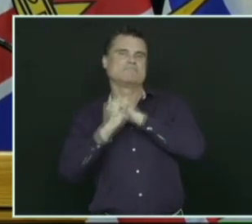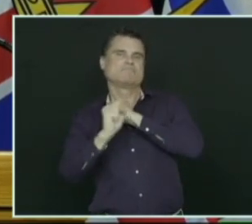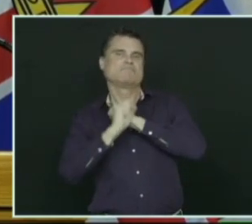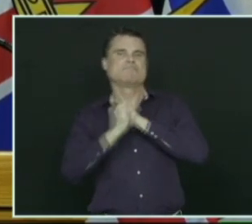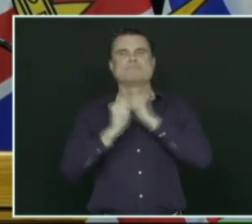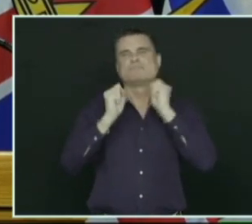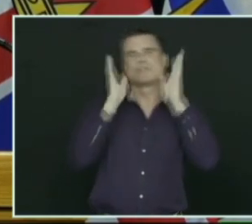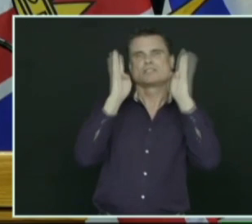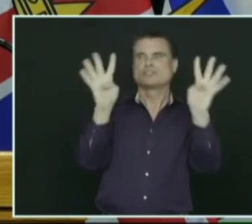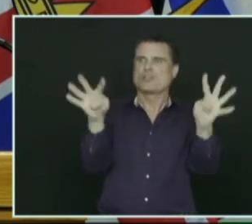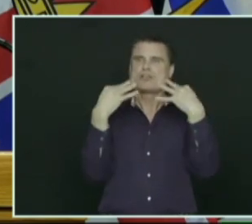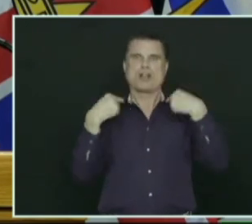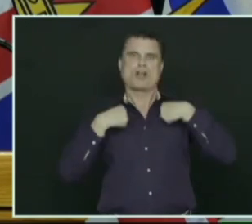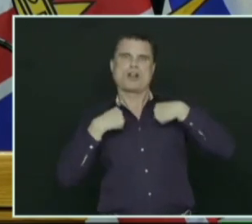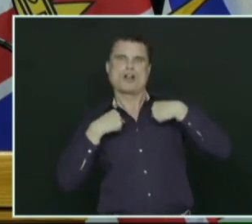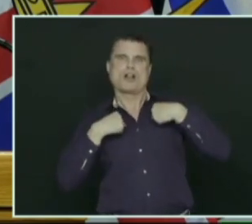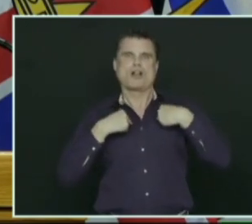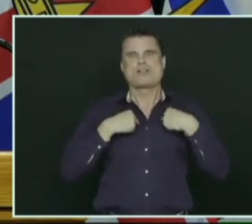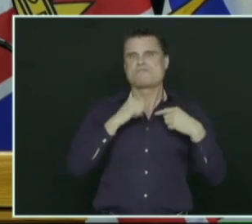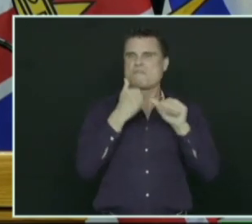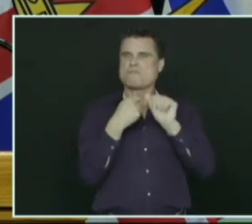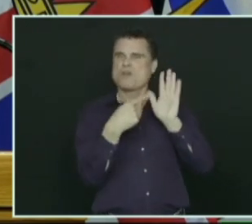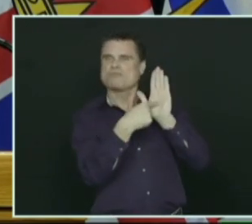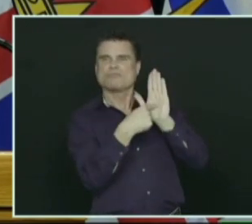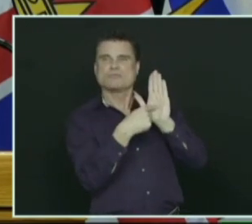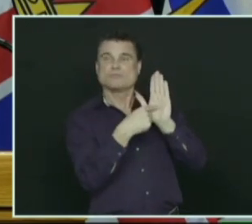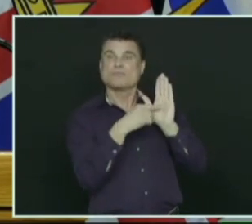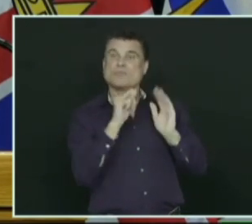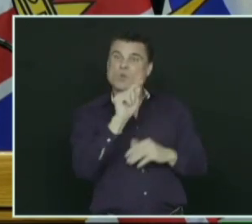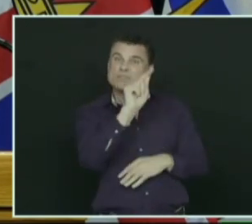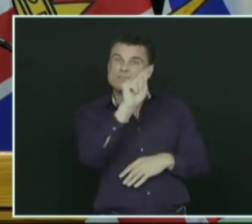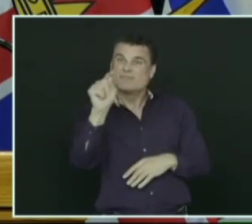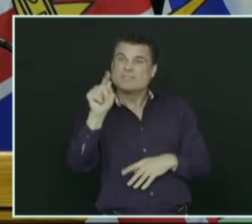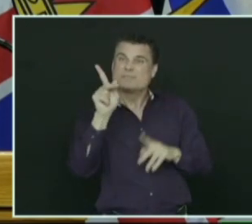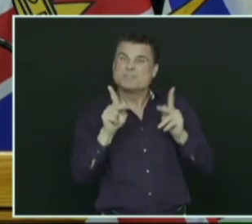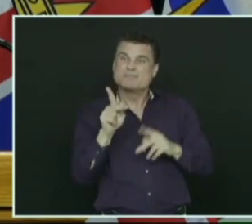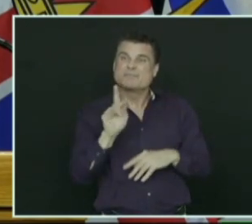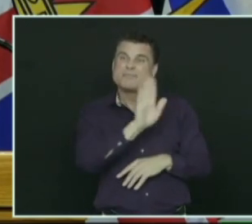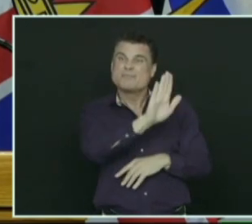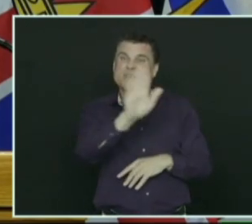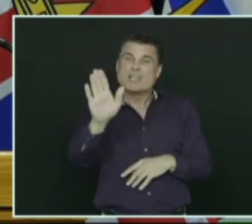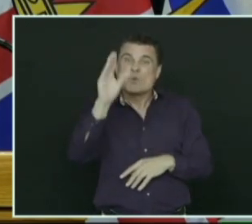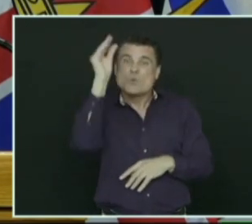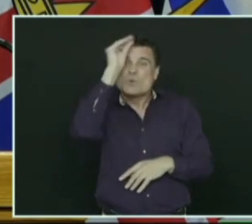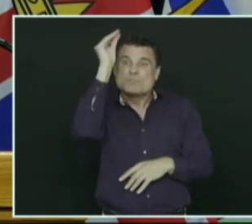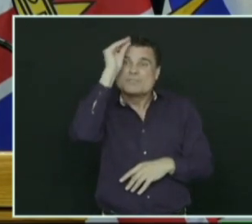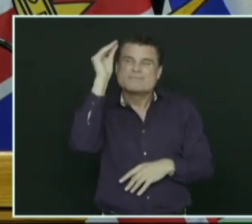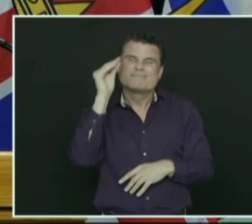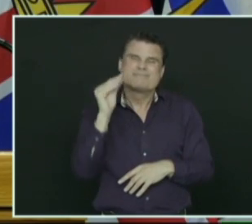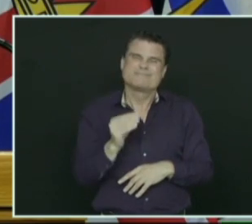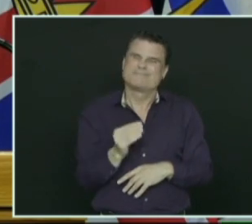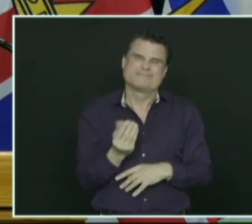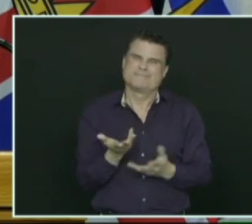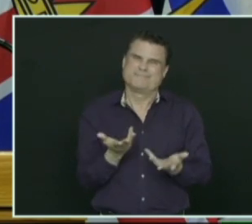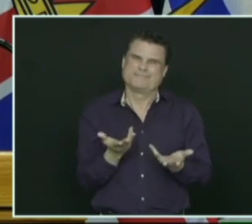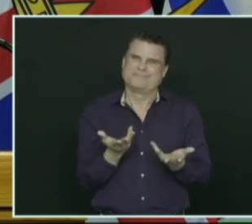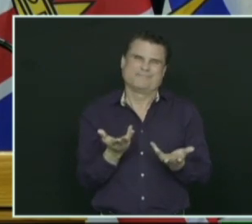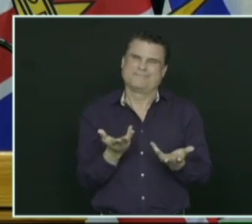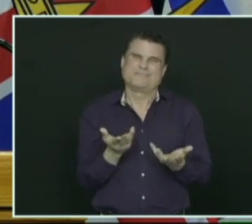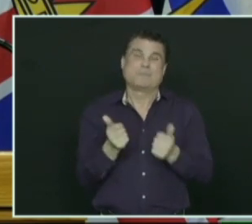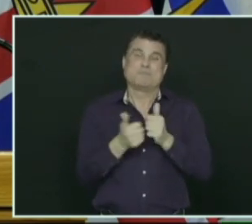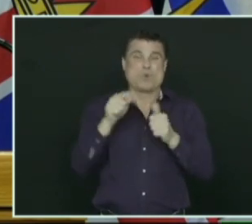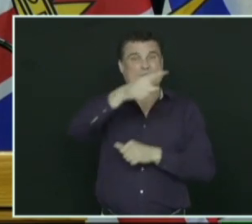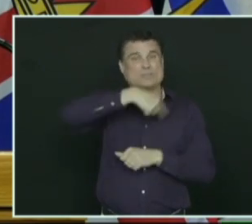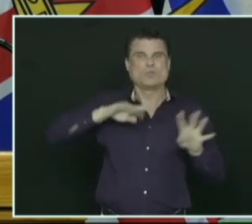here. People are still early into the influenza season in the Southern Hemisphere. So I really can't tell